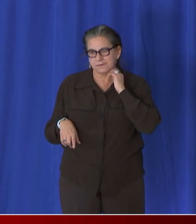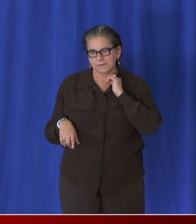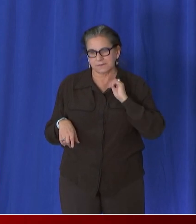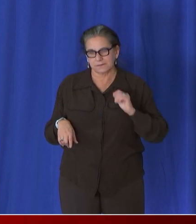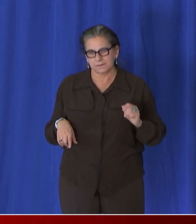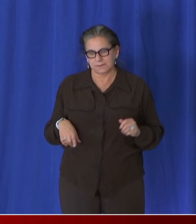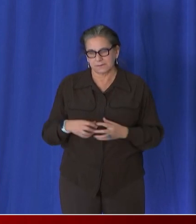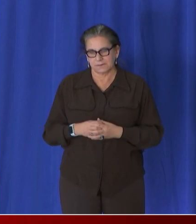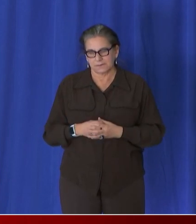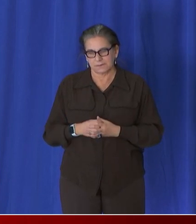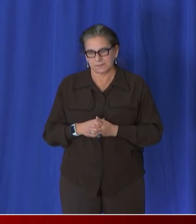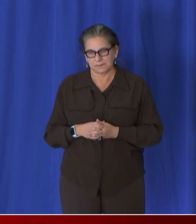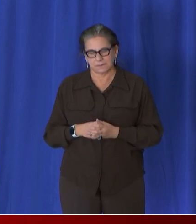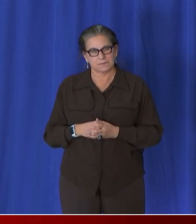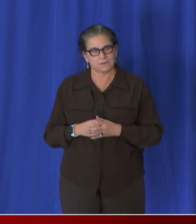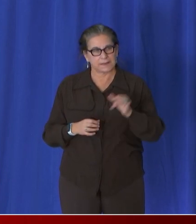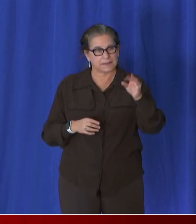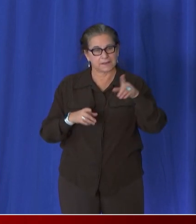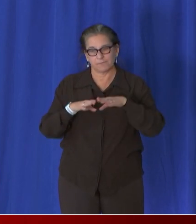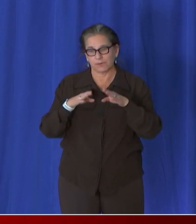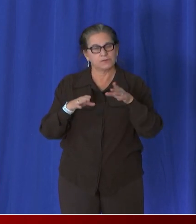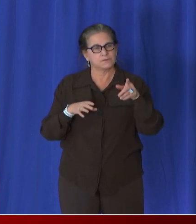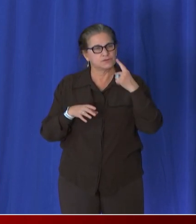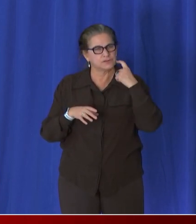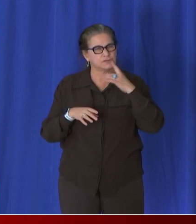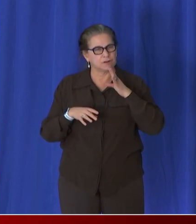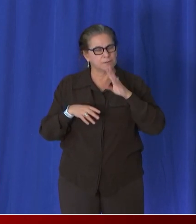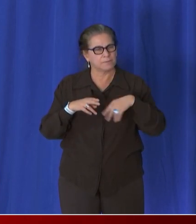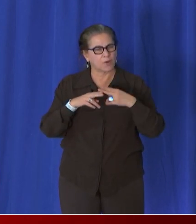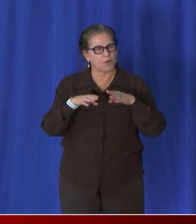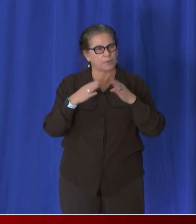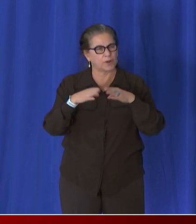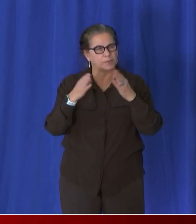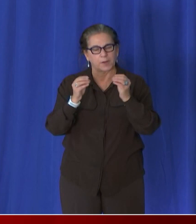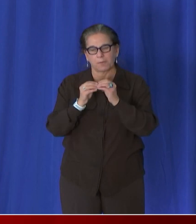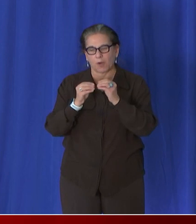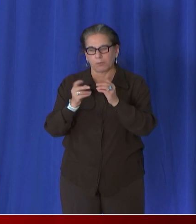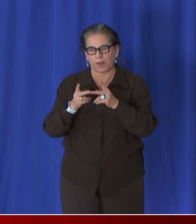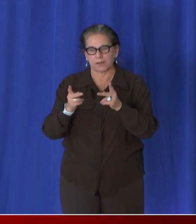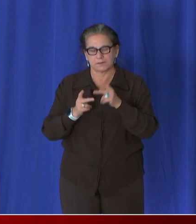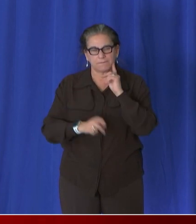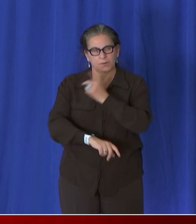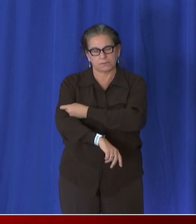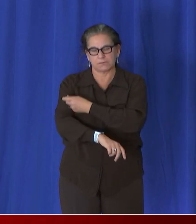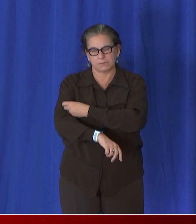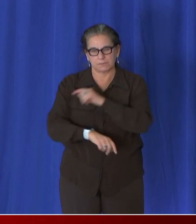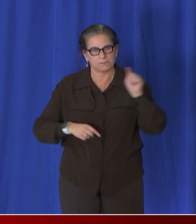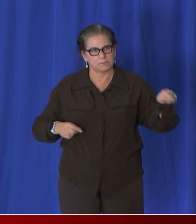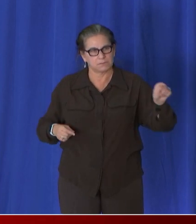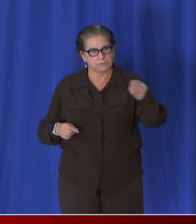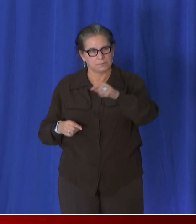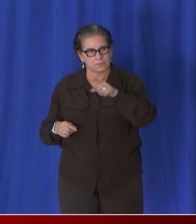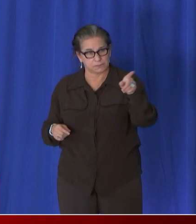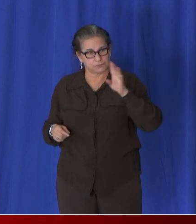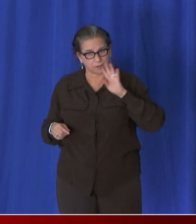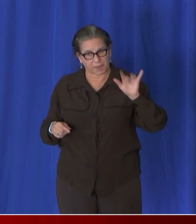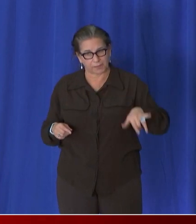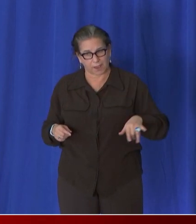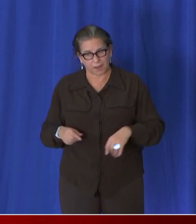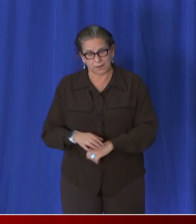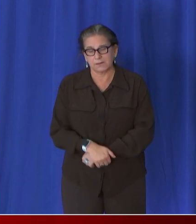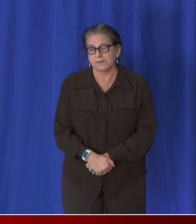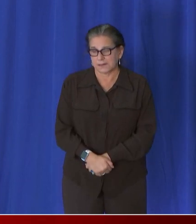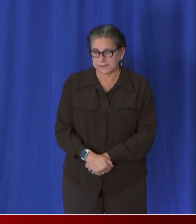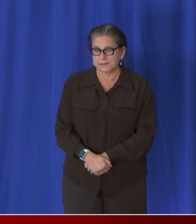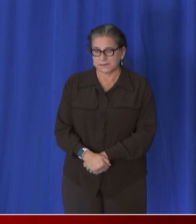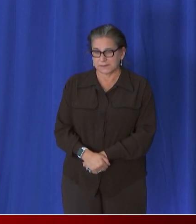or extending hours if there is a surge of people, seeing this and saying, all right, I'm going to do it? Yes, we don't have